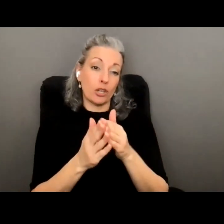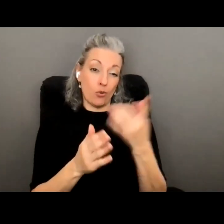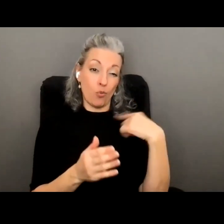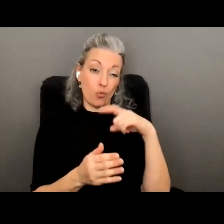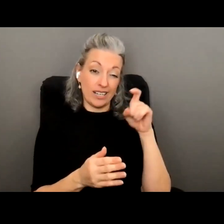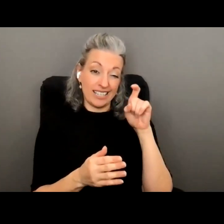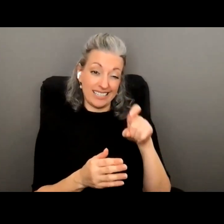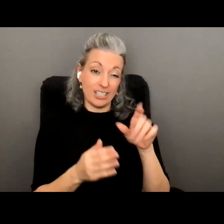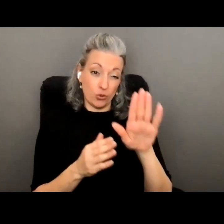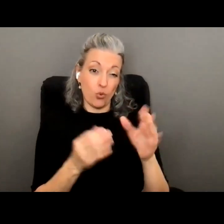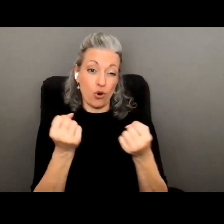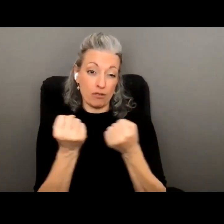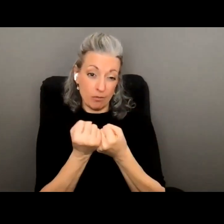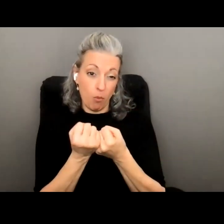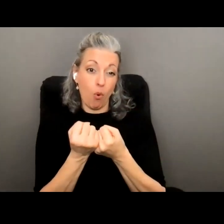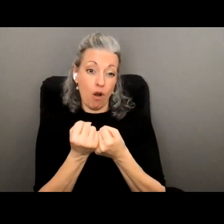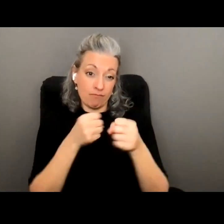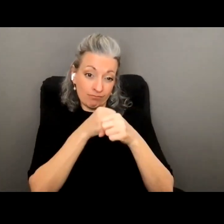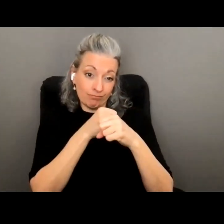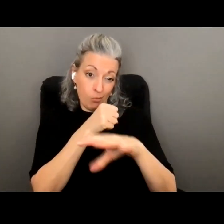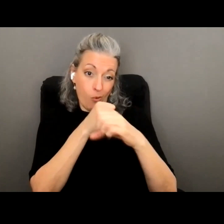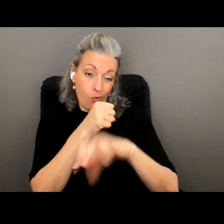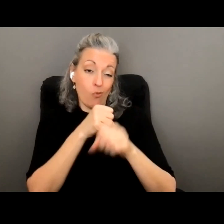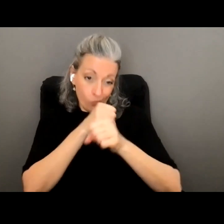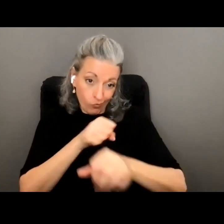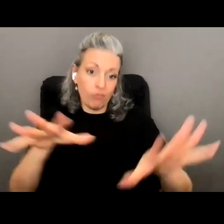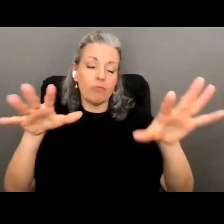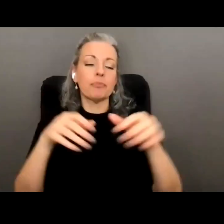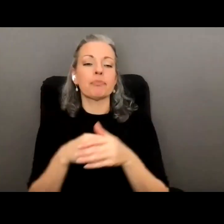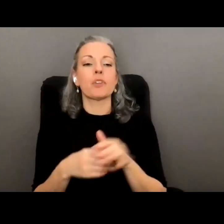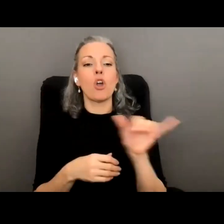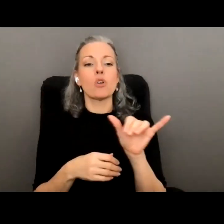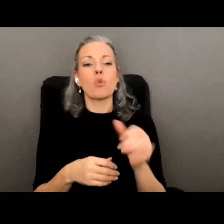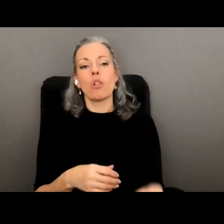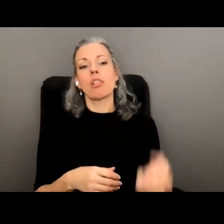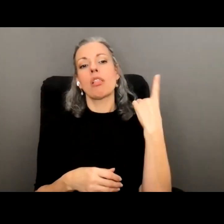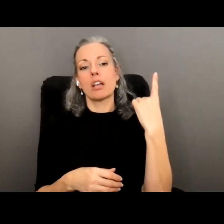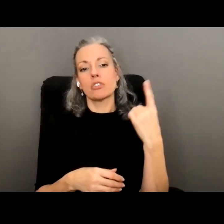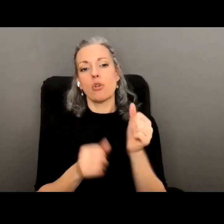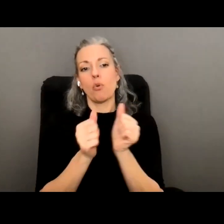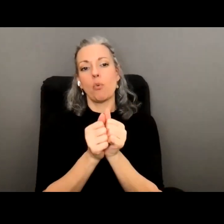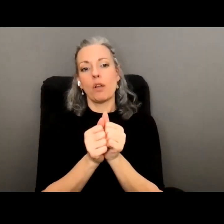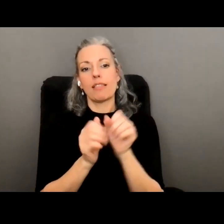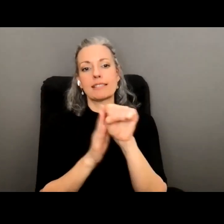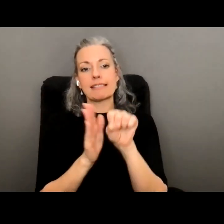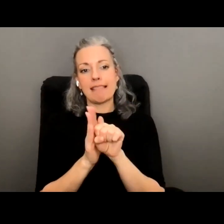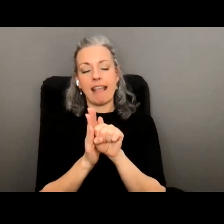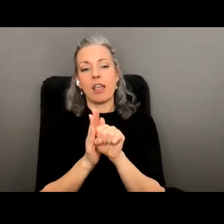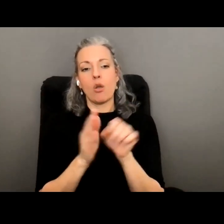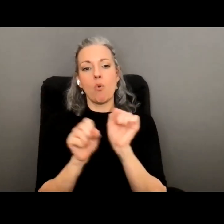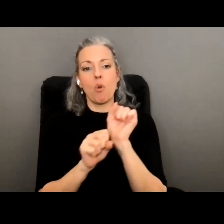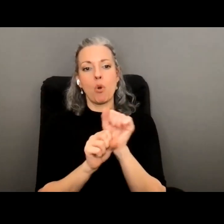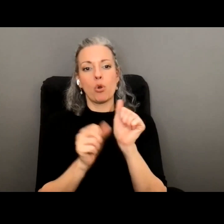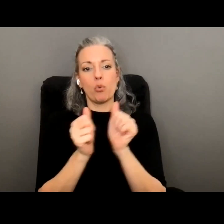promoting it. We also did some work last year with the state's Little Hoover Commission. They